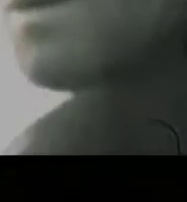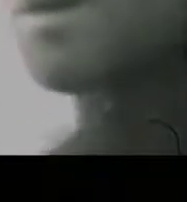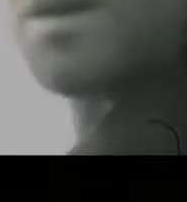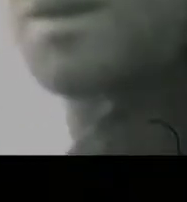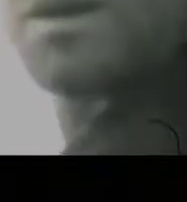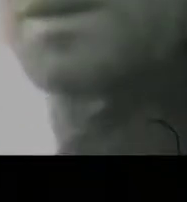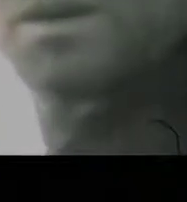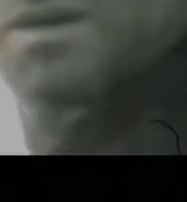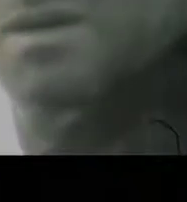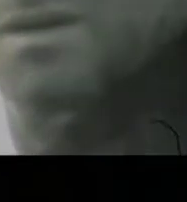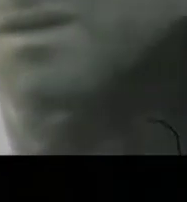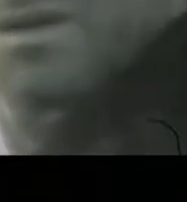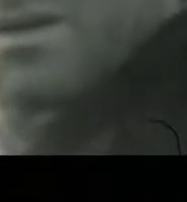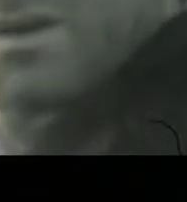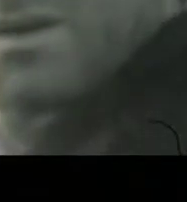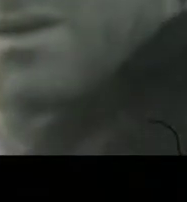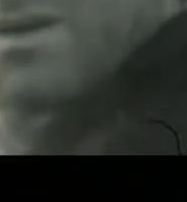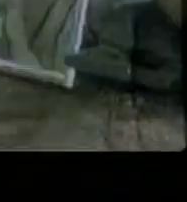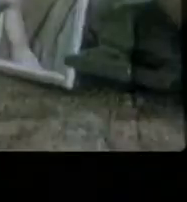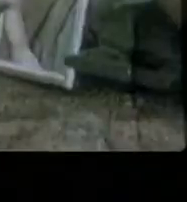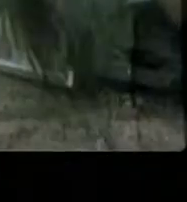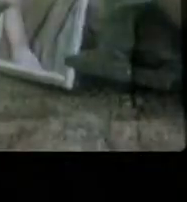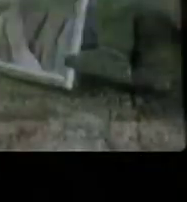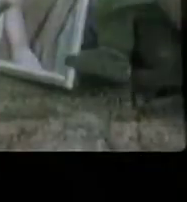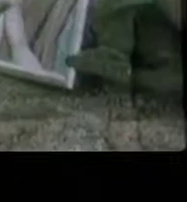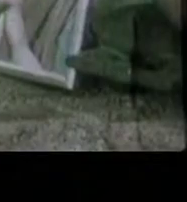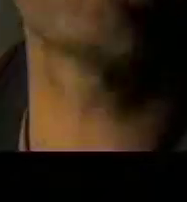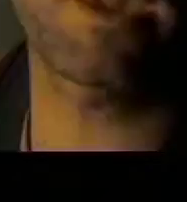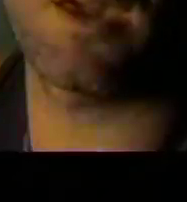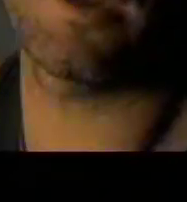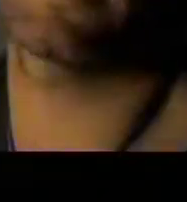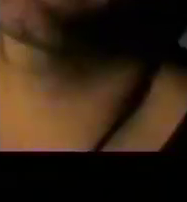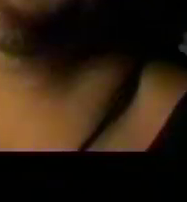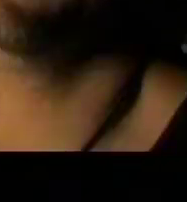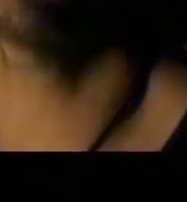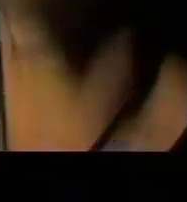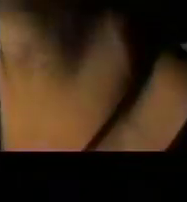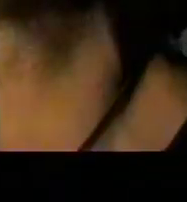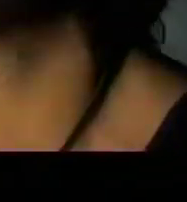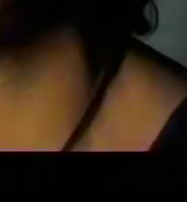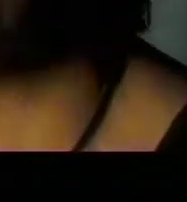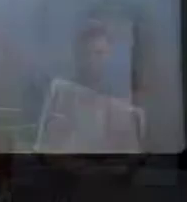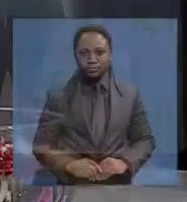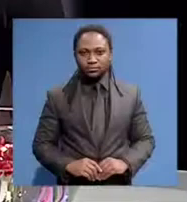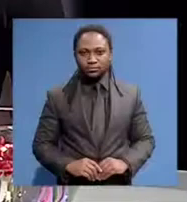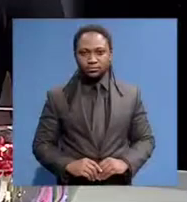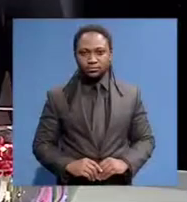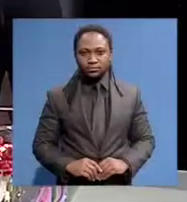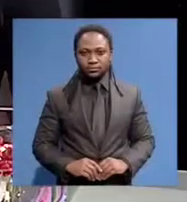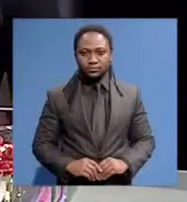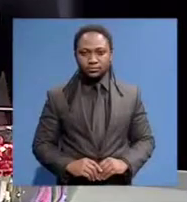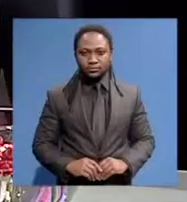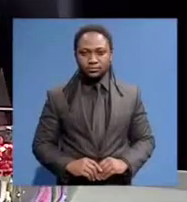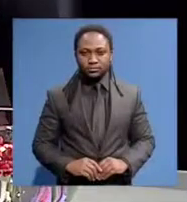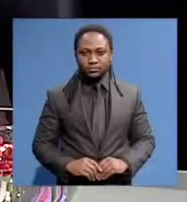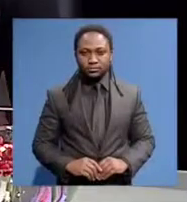Drunk man in a downtown bar takes a beating without making a sound through